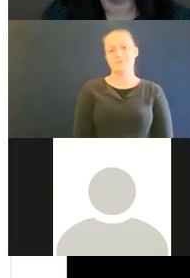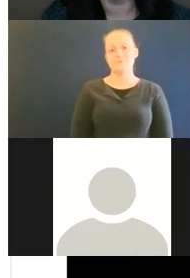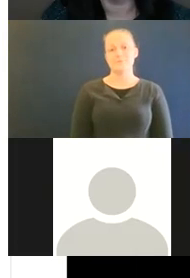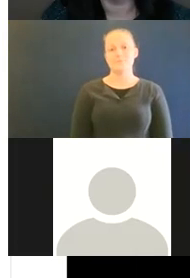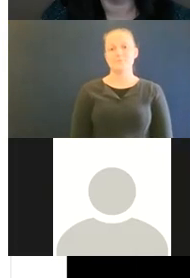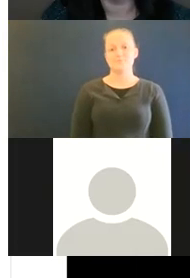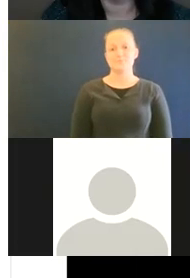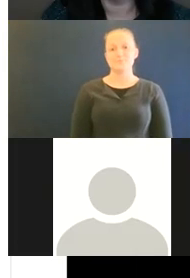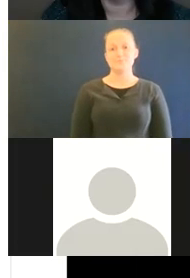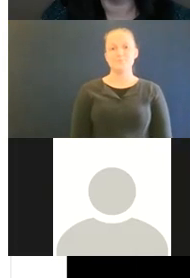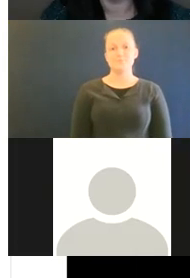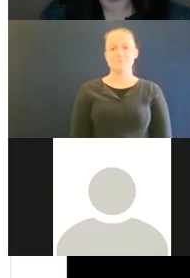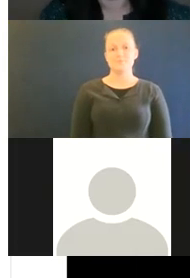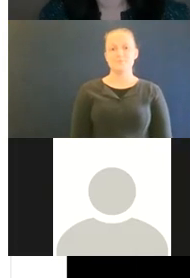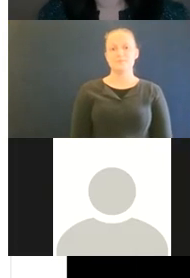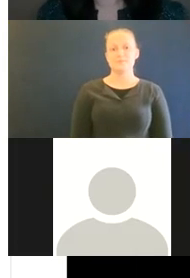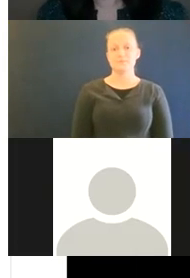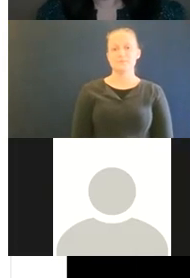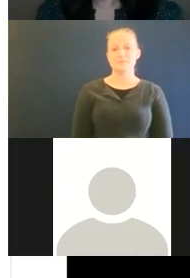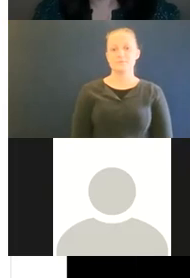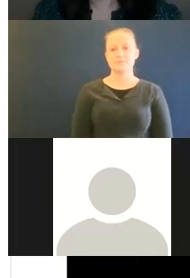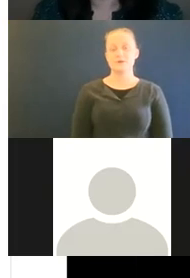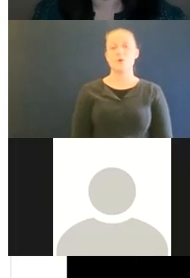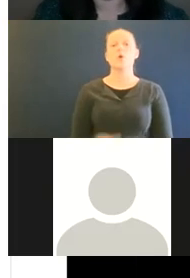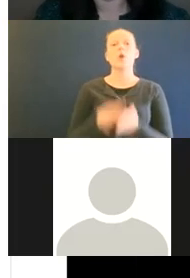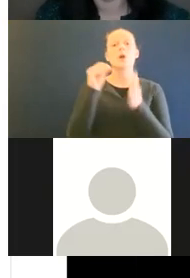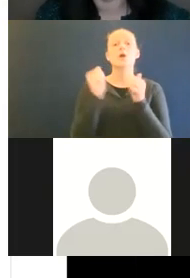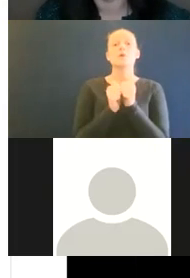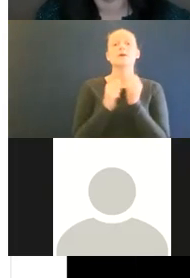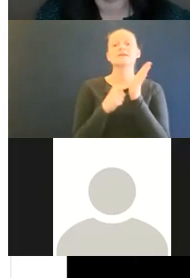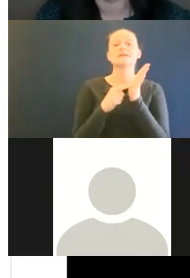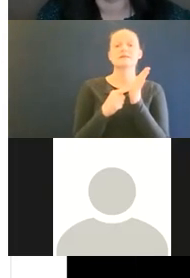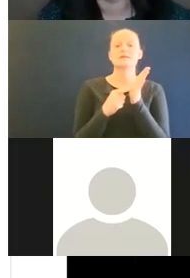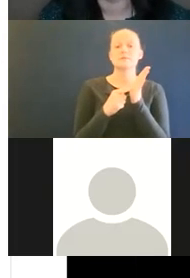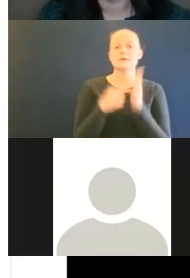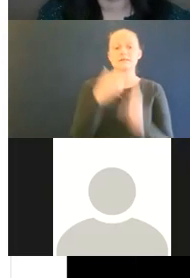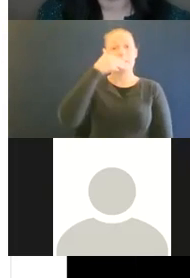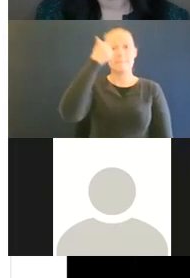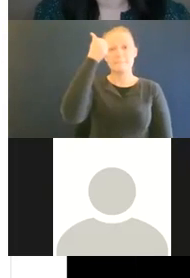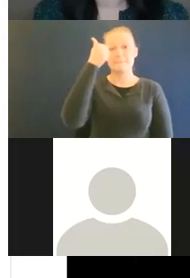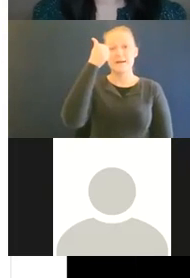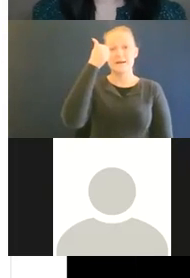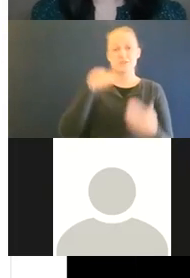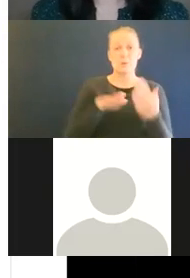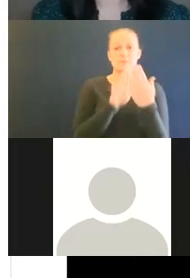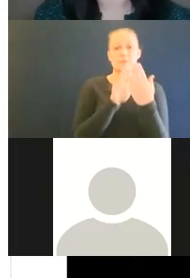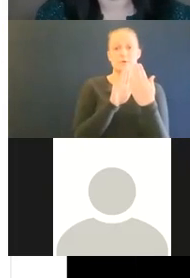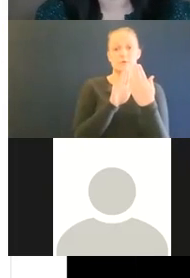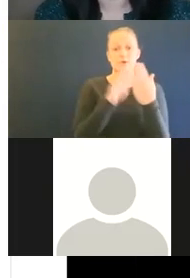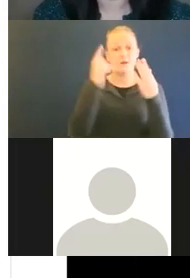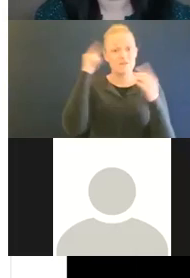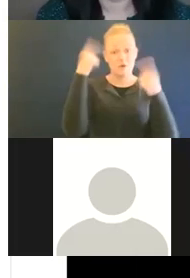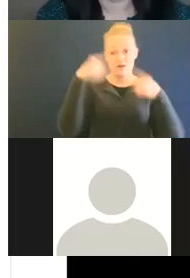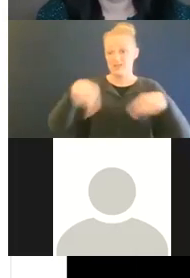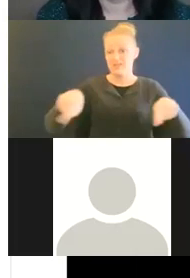So definitely learning by examples is the best way that our kiddos are going to learn. So